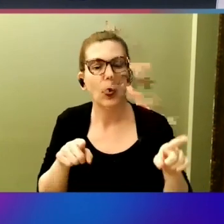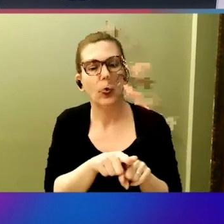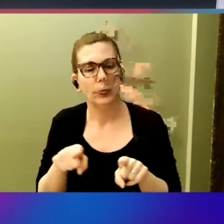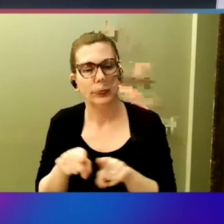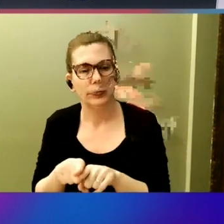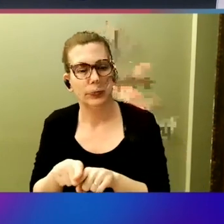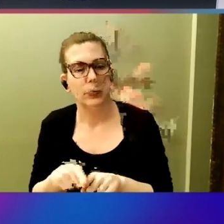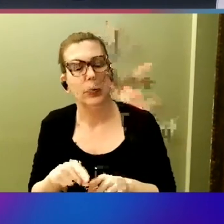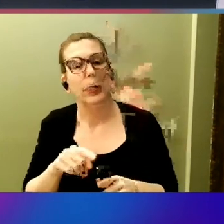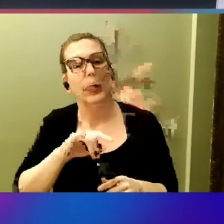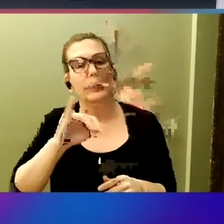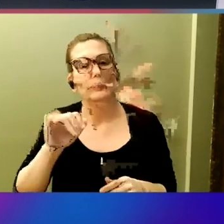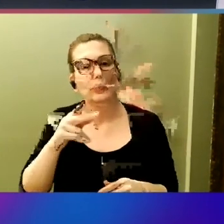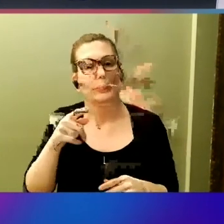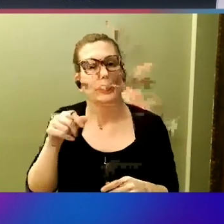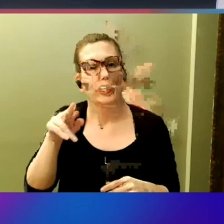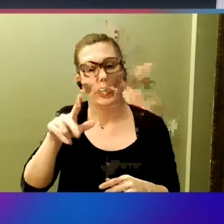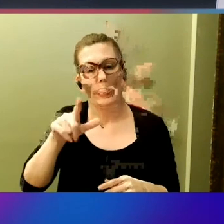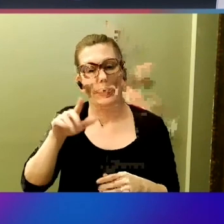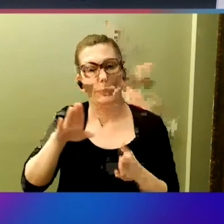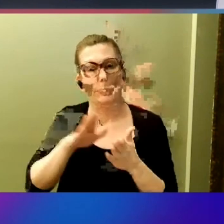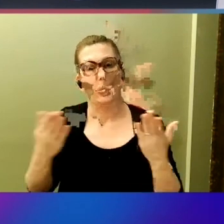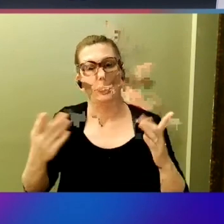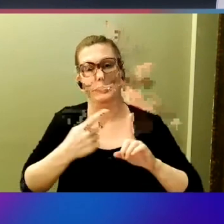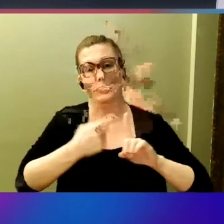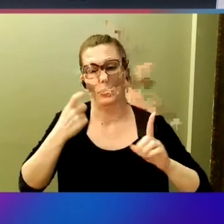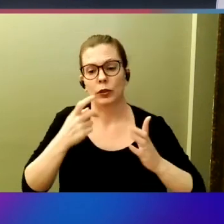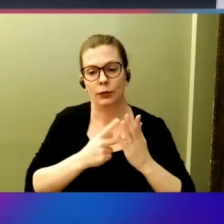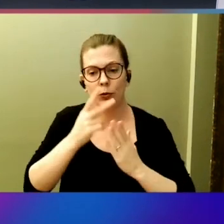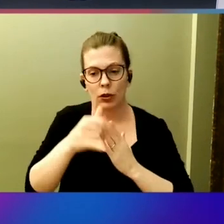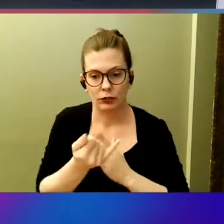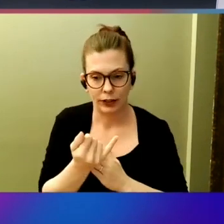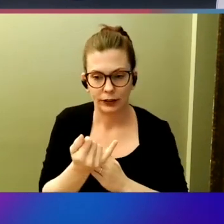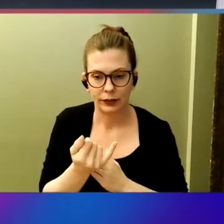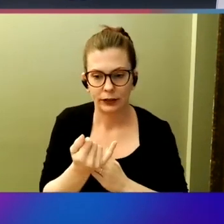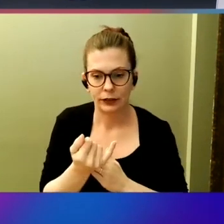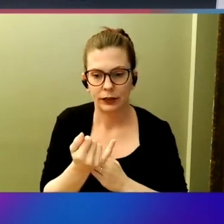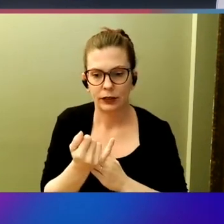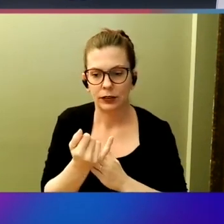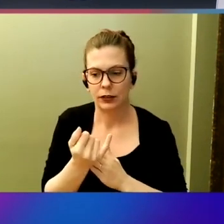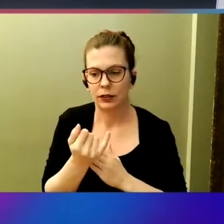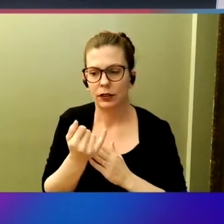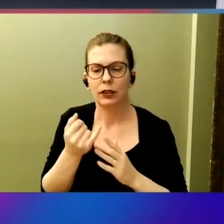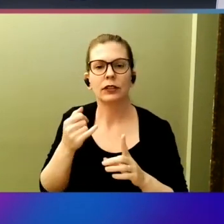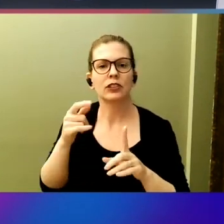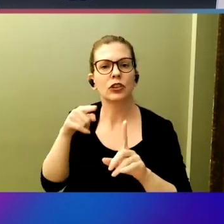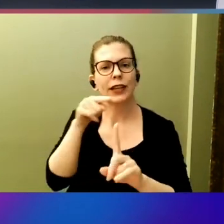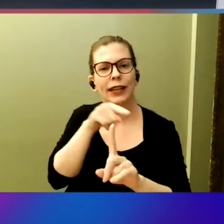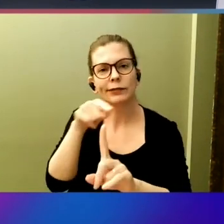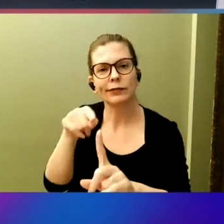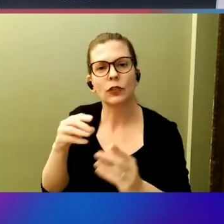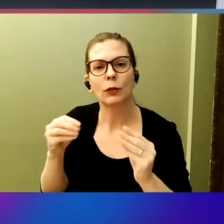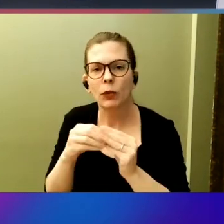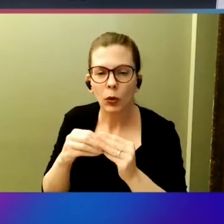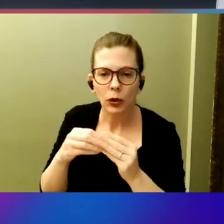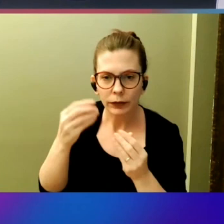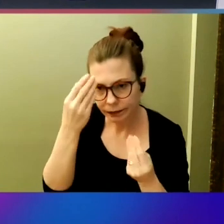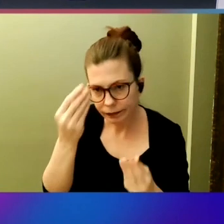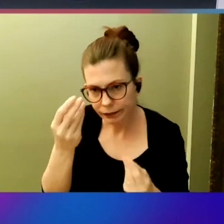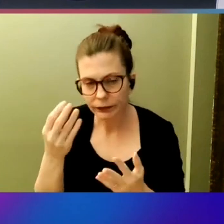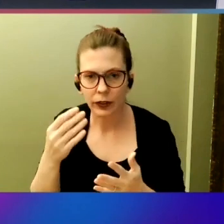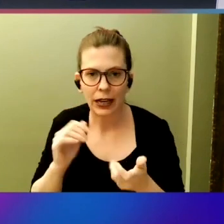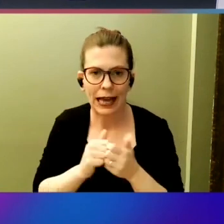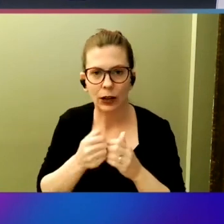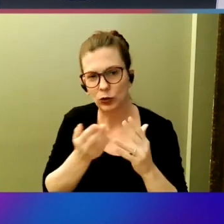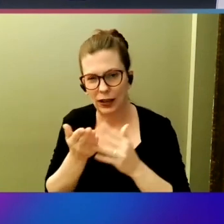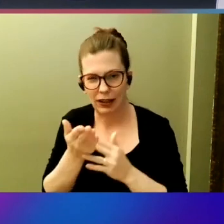Lab is an open source project. So you can also go to them to actually get more insight on how to navigate that.